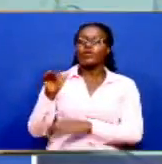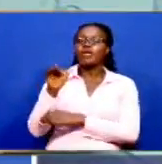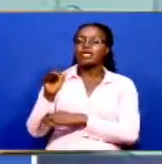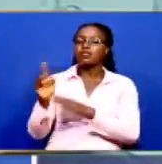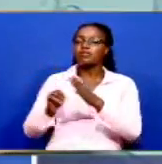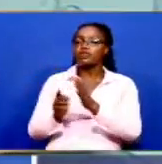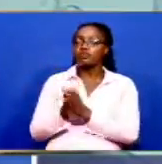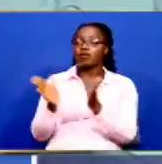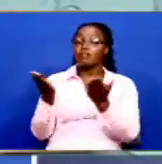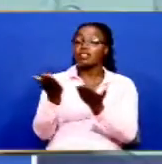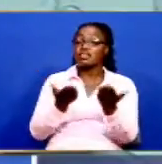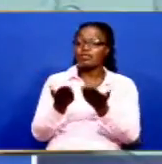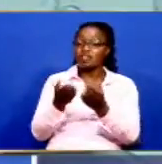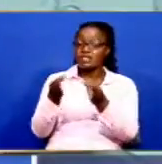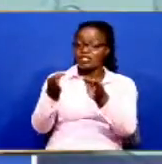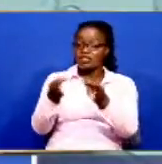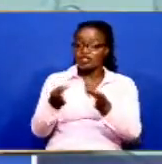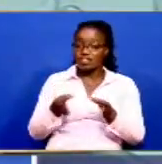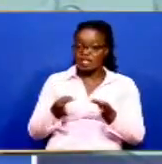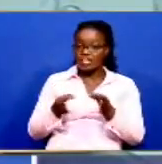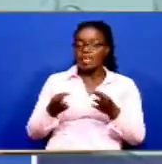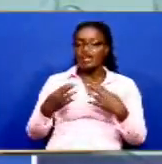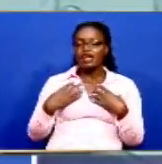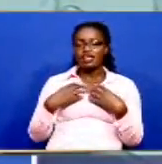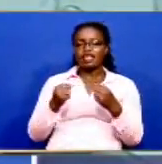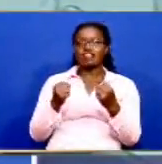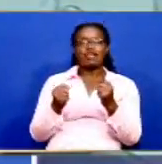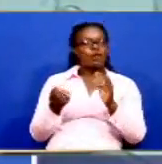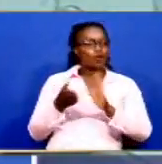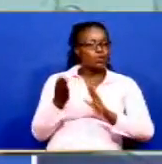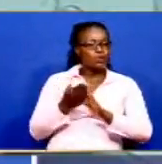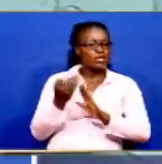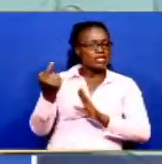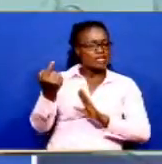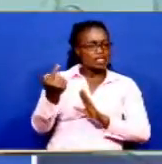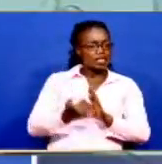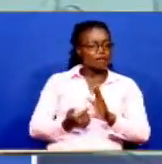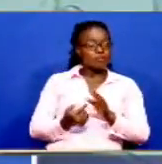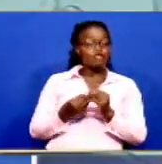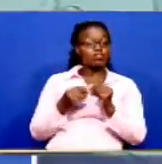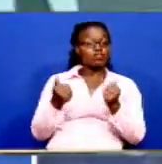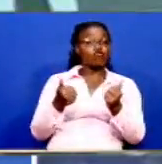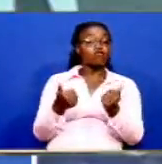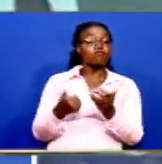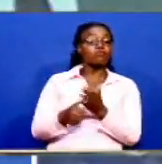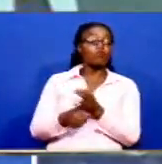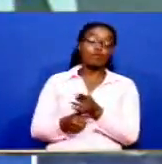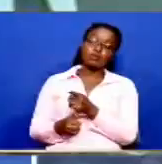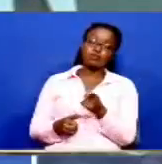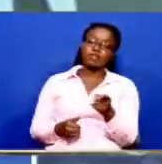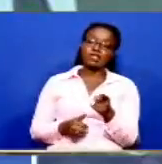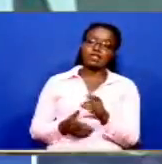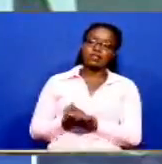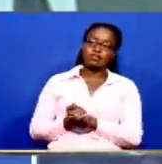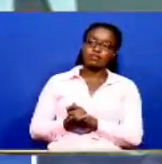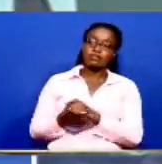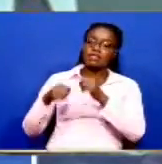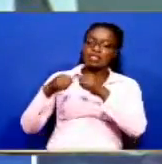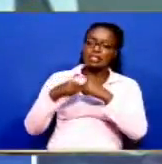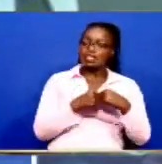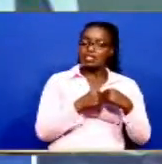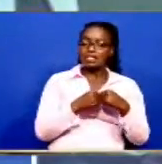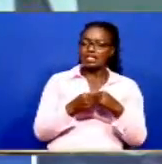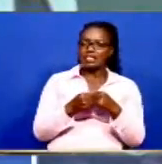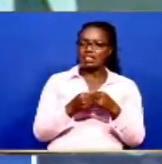Treasury, and the Minister of Health to quickly move in and address this matter. The challenges range